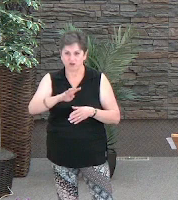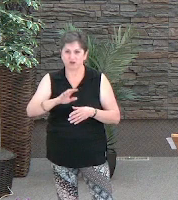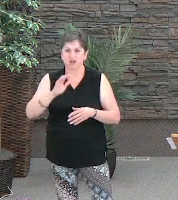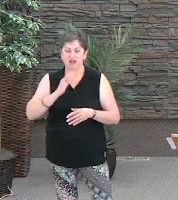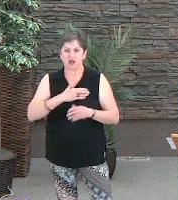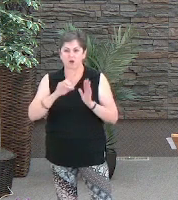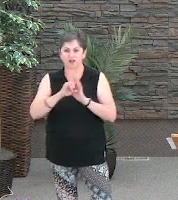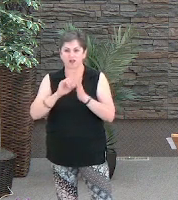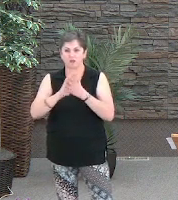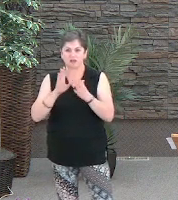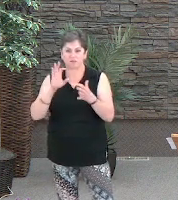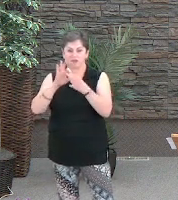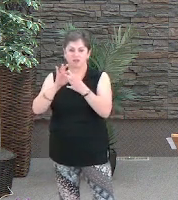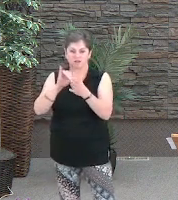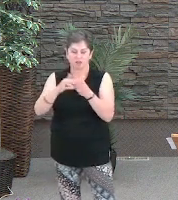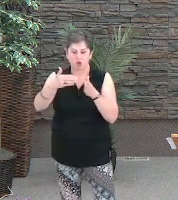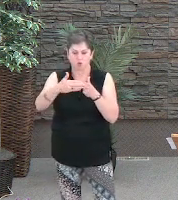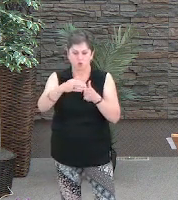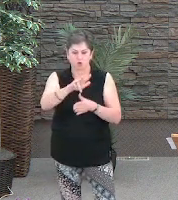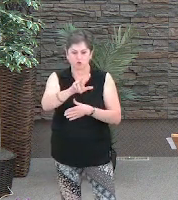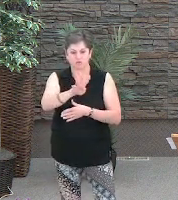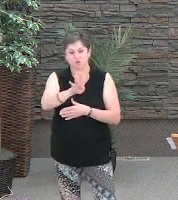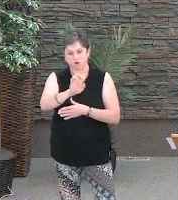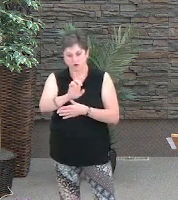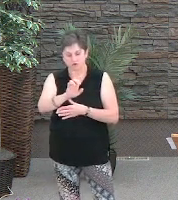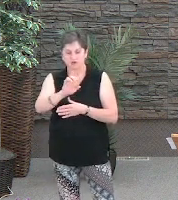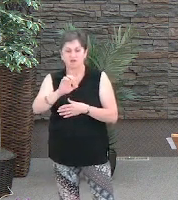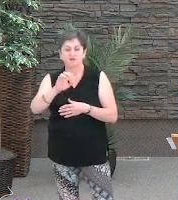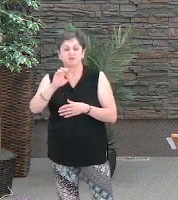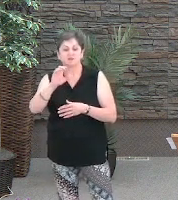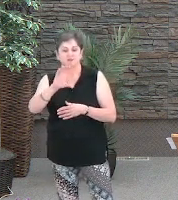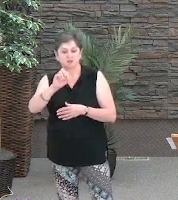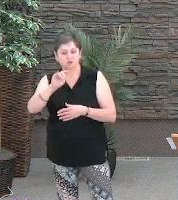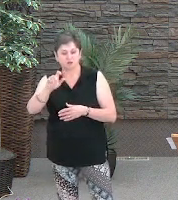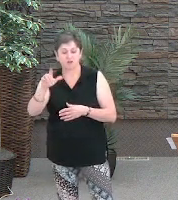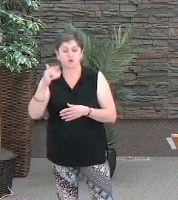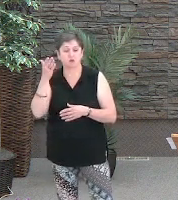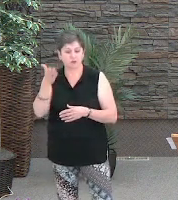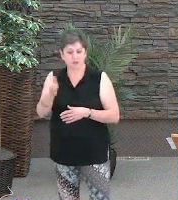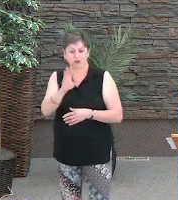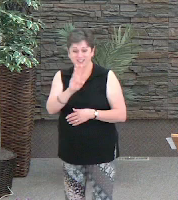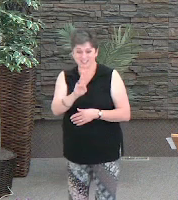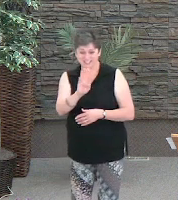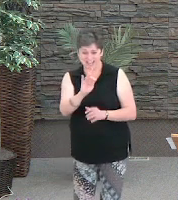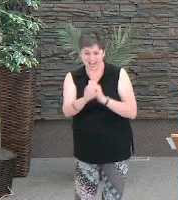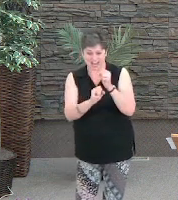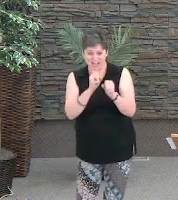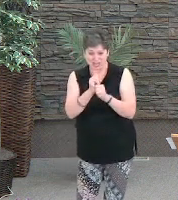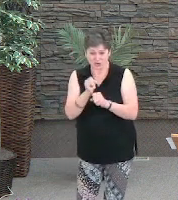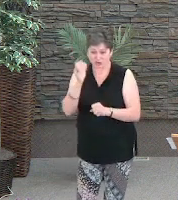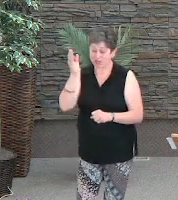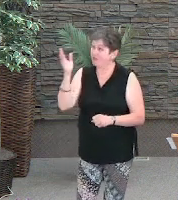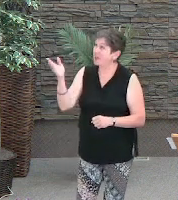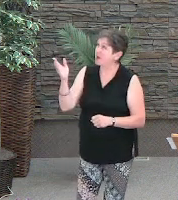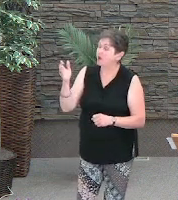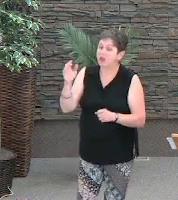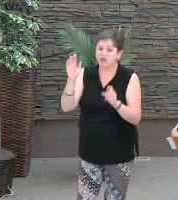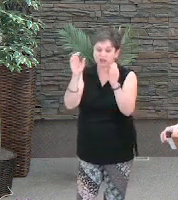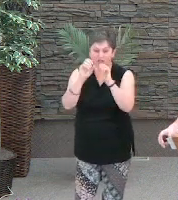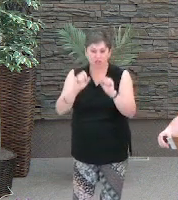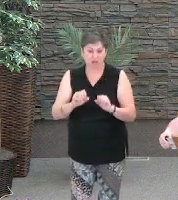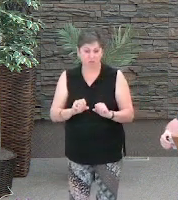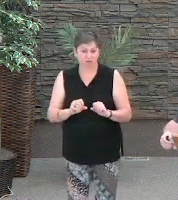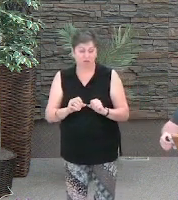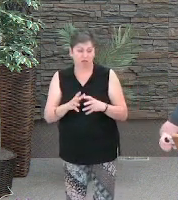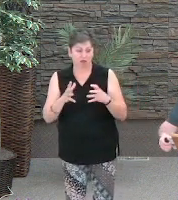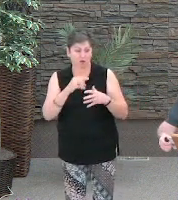that location at 3400 Central Avenue. And we were there for 68 years. And it shaped a lot about who